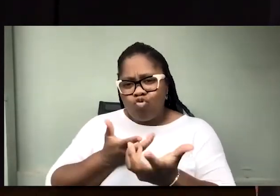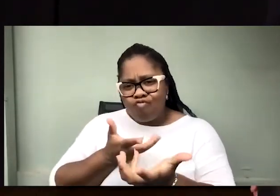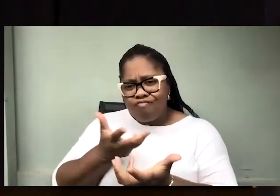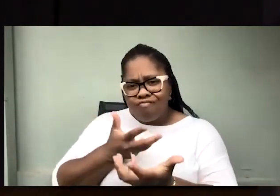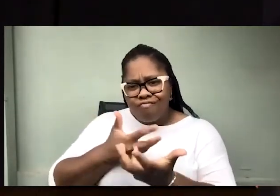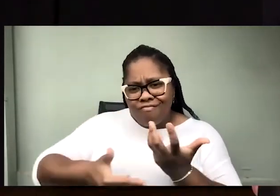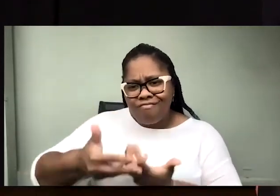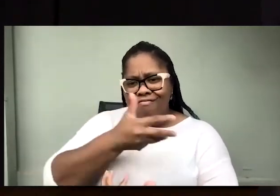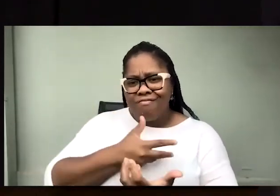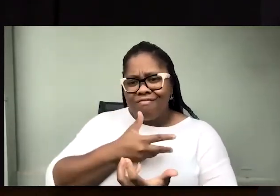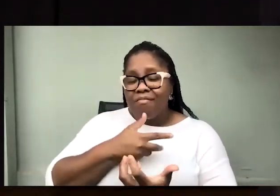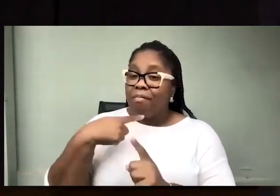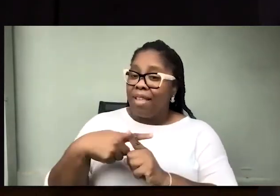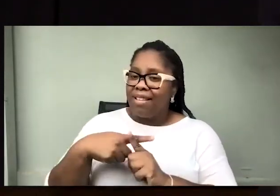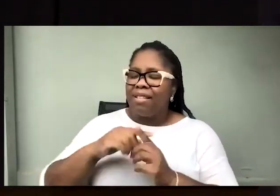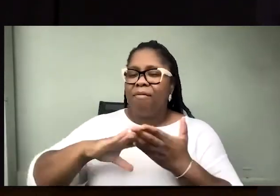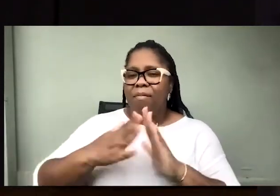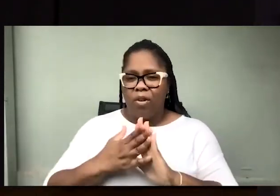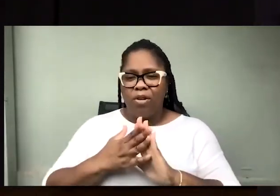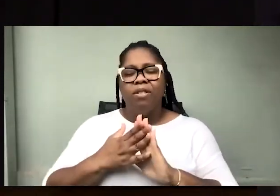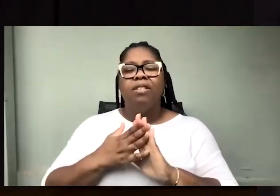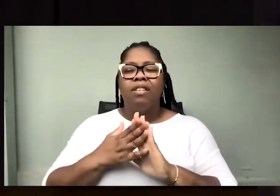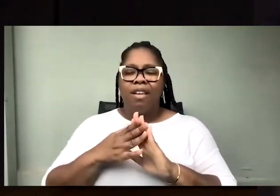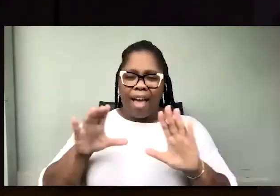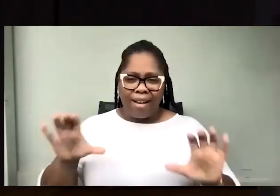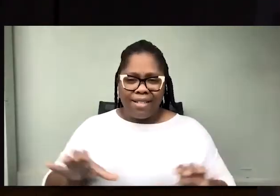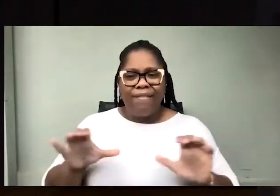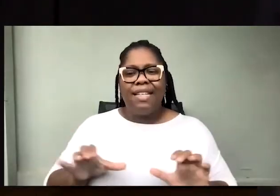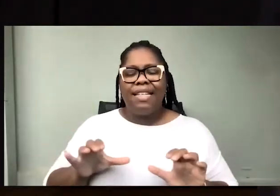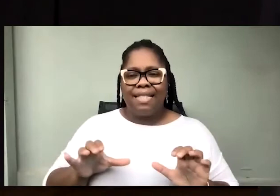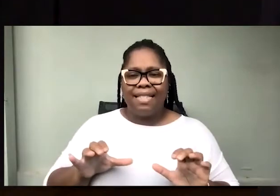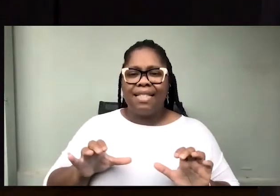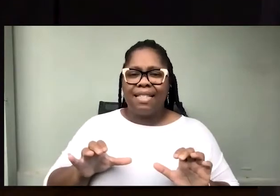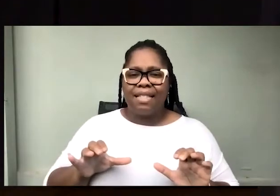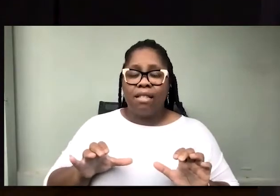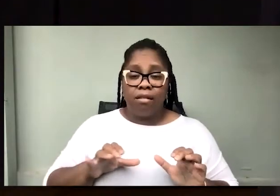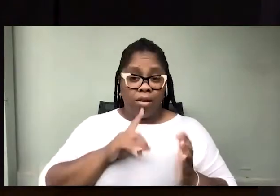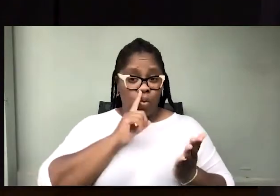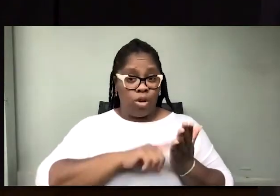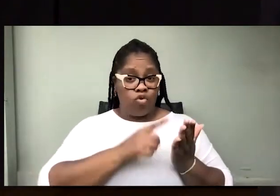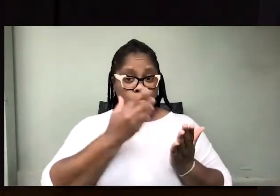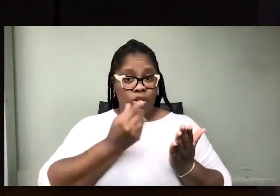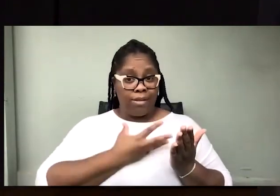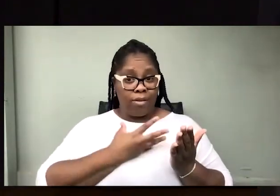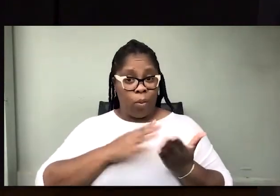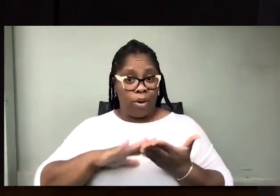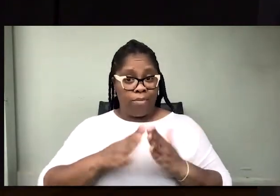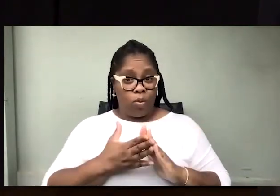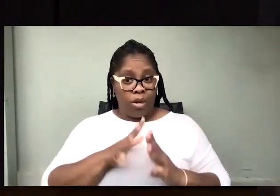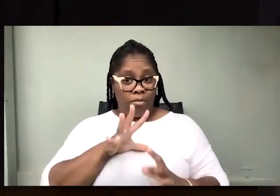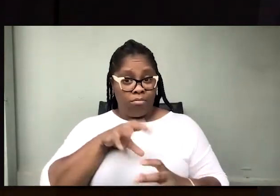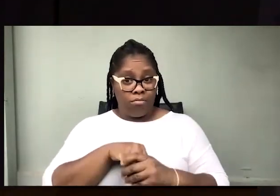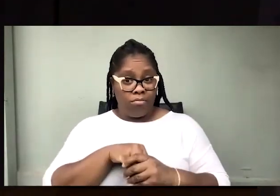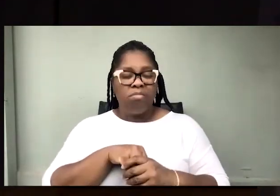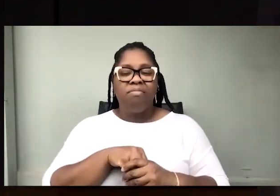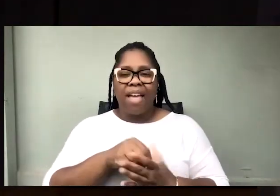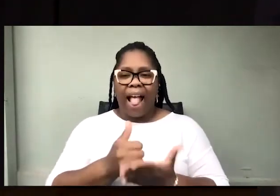of course, connected to community activities, which research tells us is one of the keys to aging